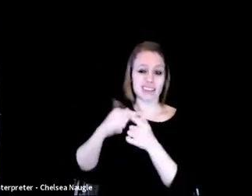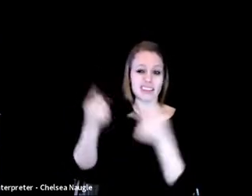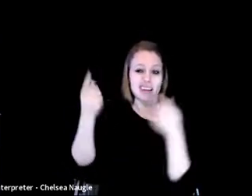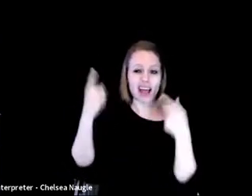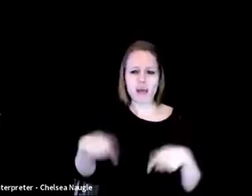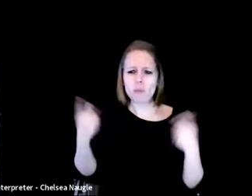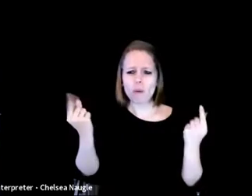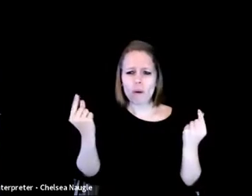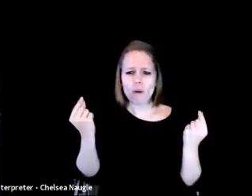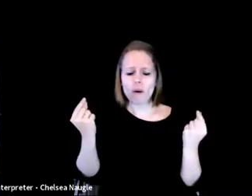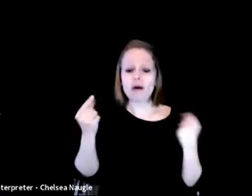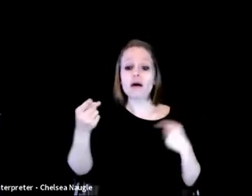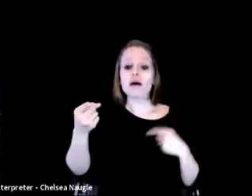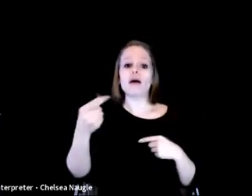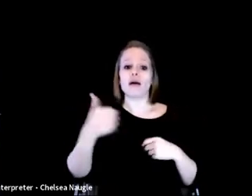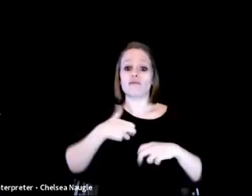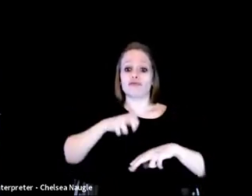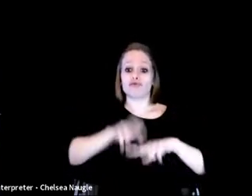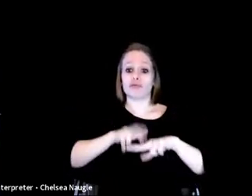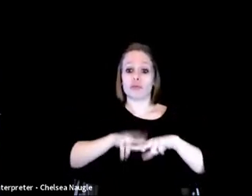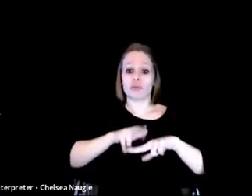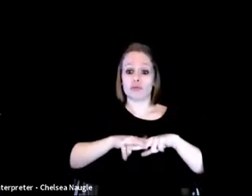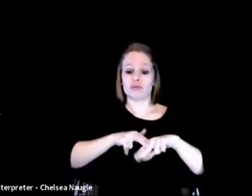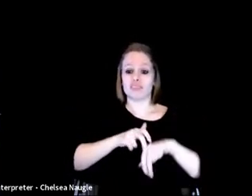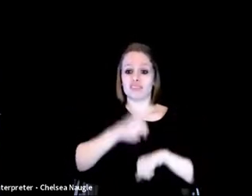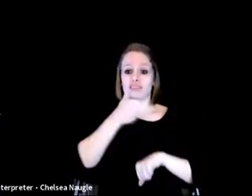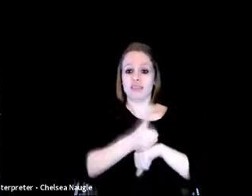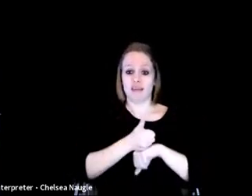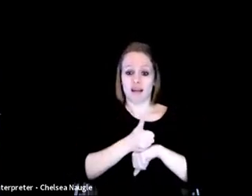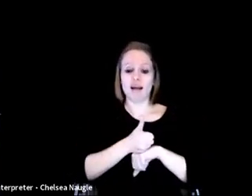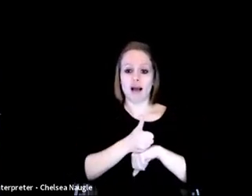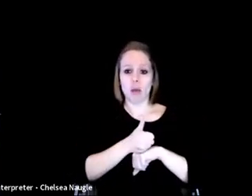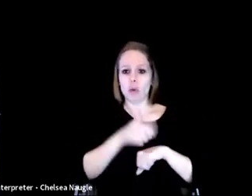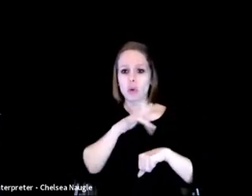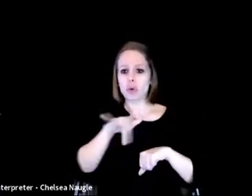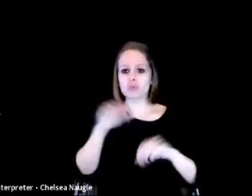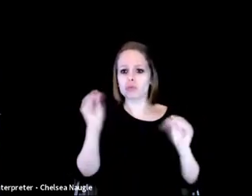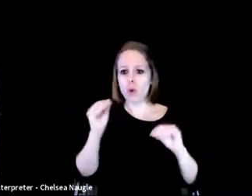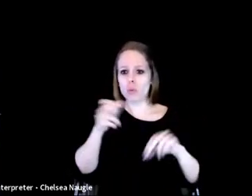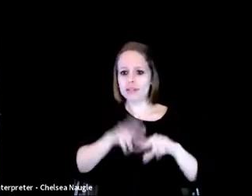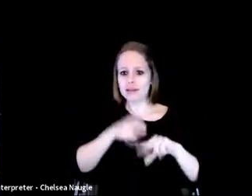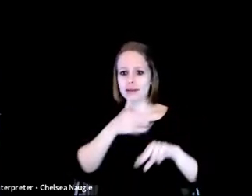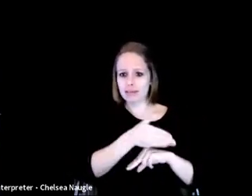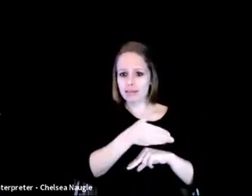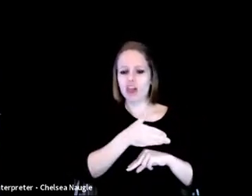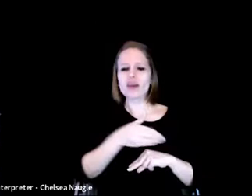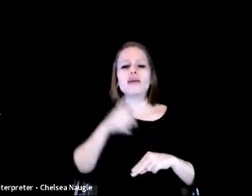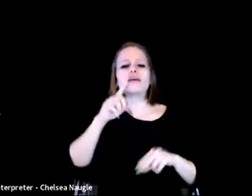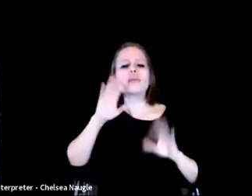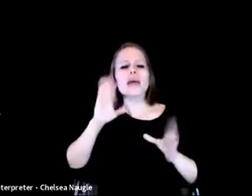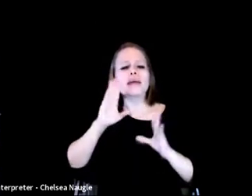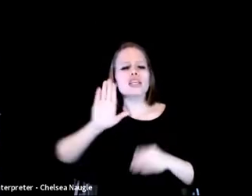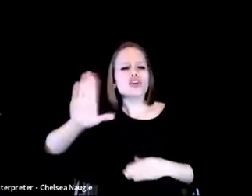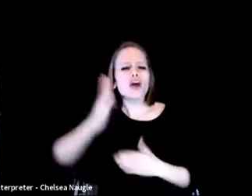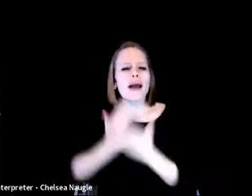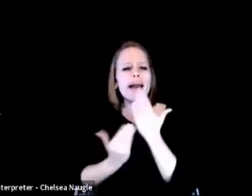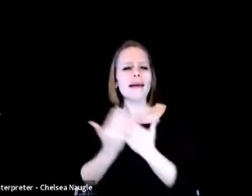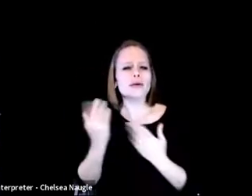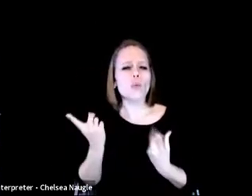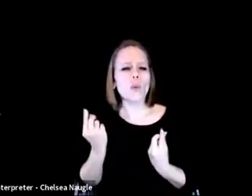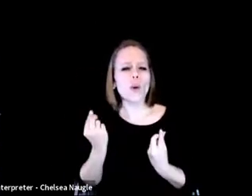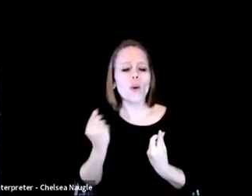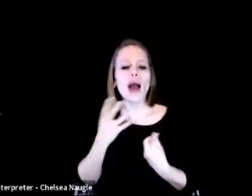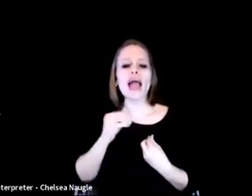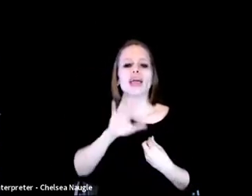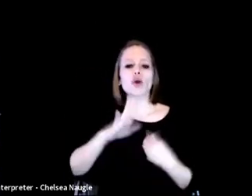to a chair that was set up at the party that someone wasn't sitting in at the moment. And just pay attention to what she does with her hands and then the rocking